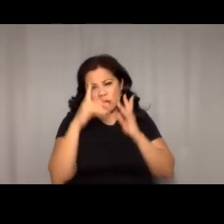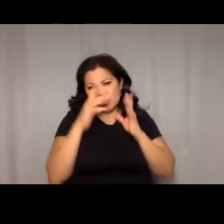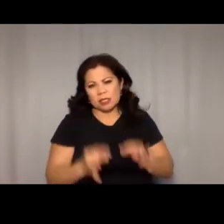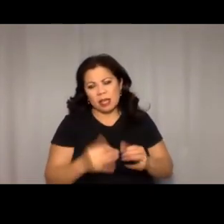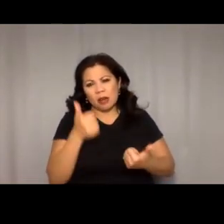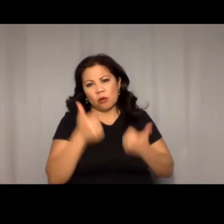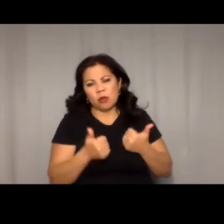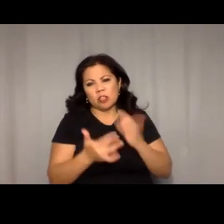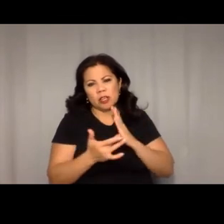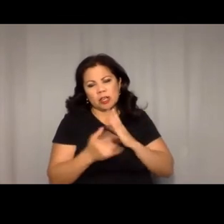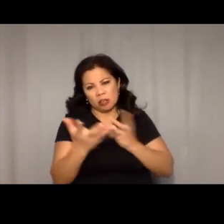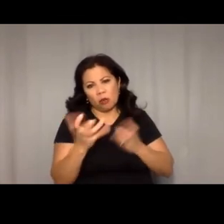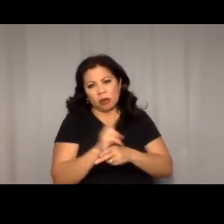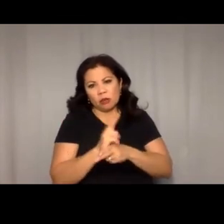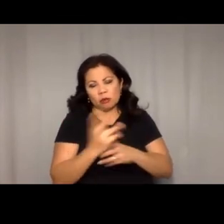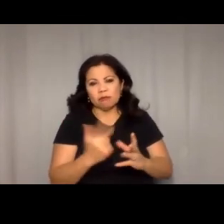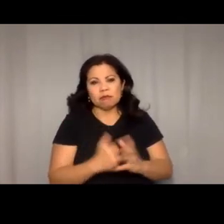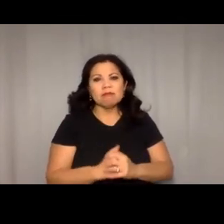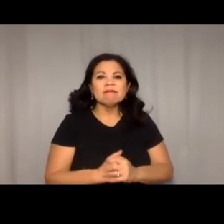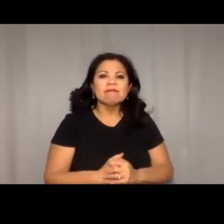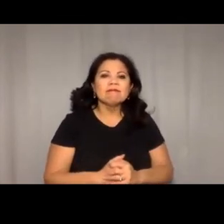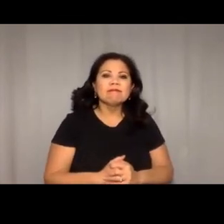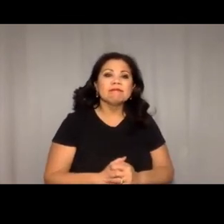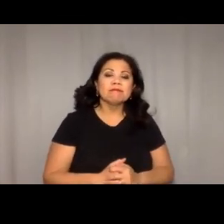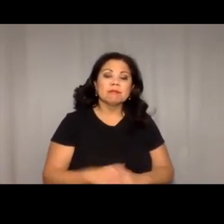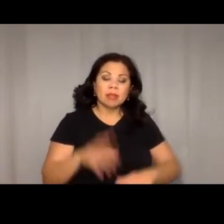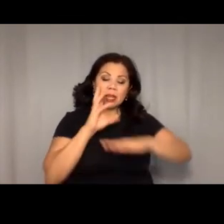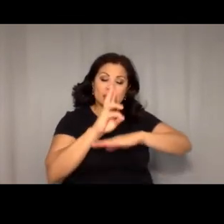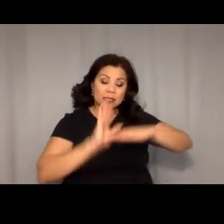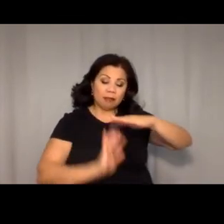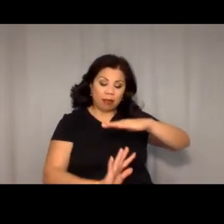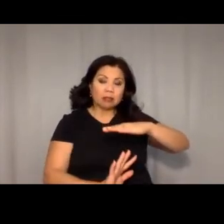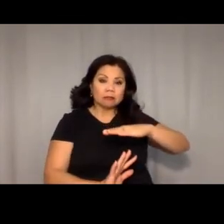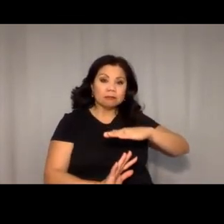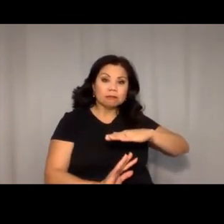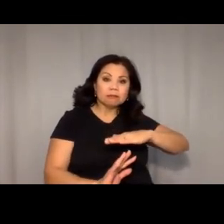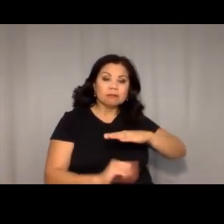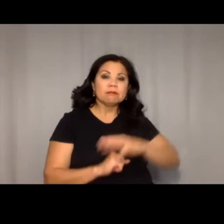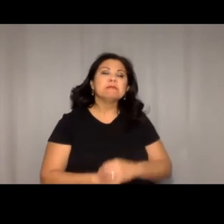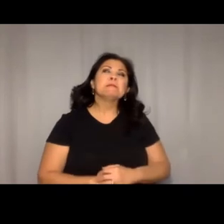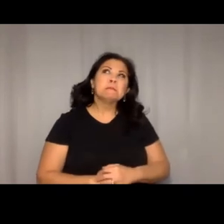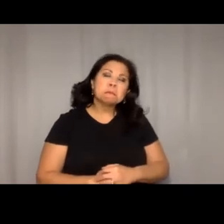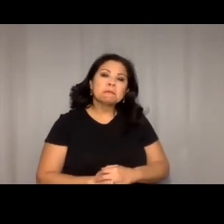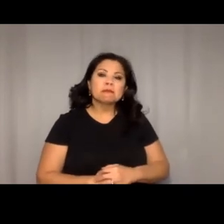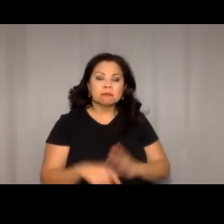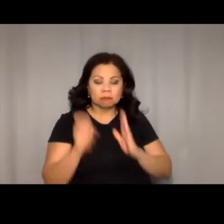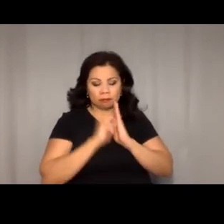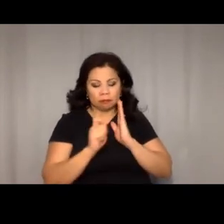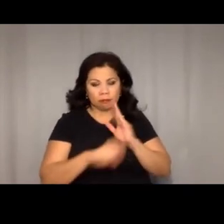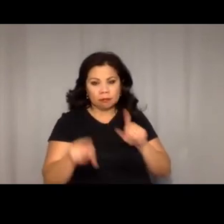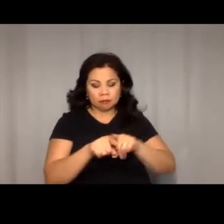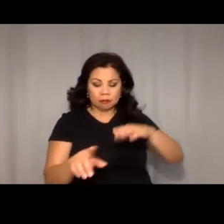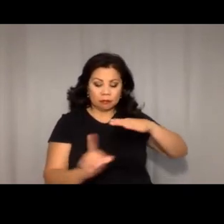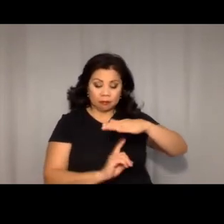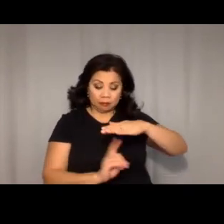go. Okay, so let's look at this one. Okay, I have 6 over 5. Okay, so I'm going to write the same